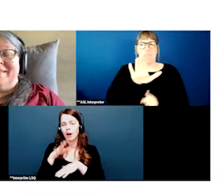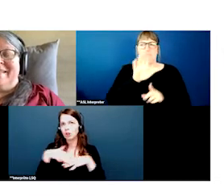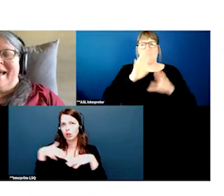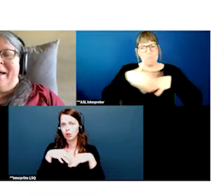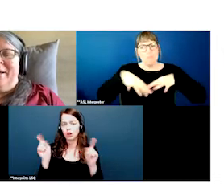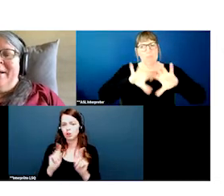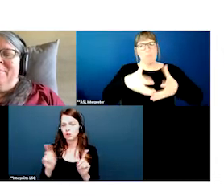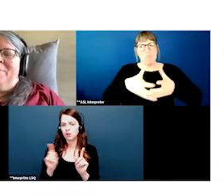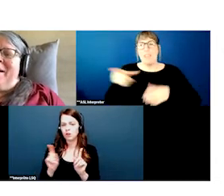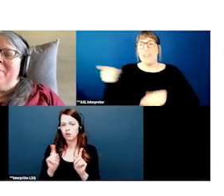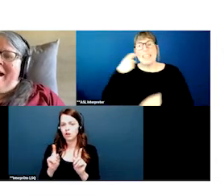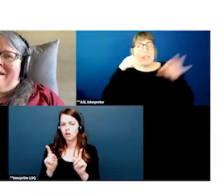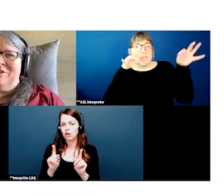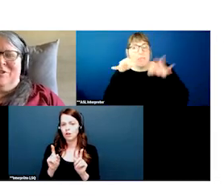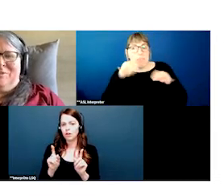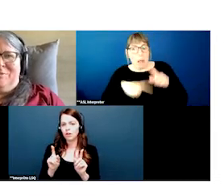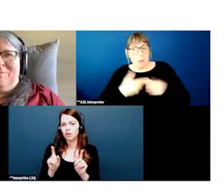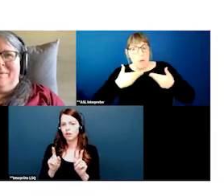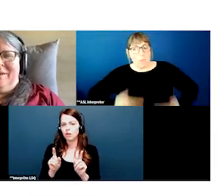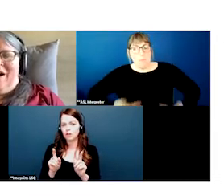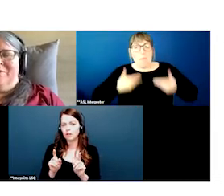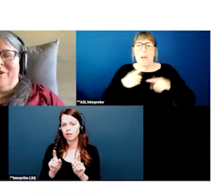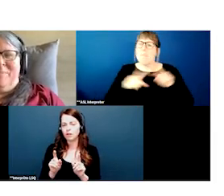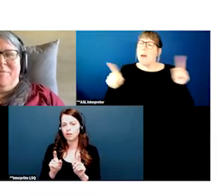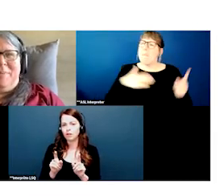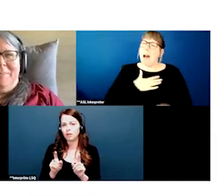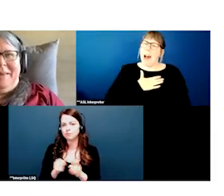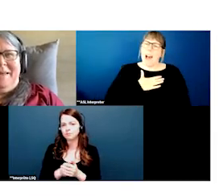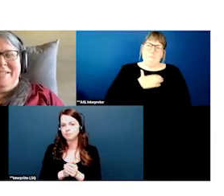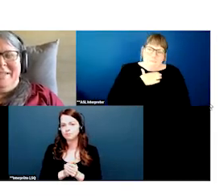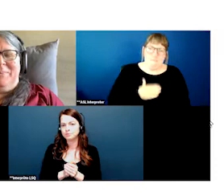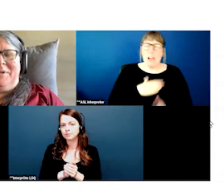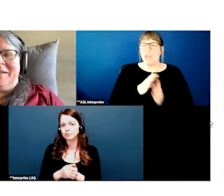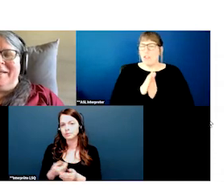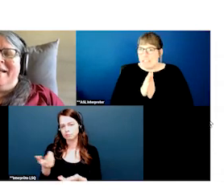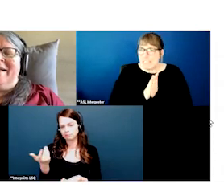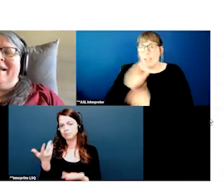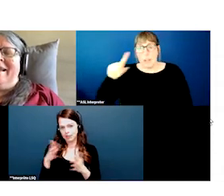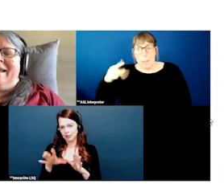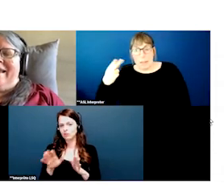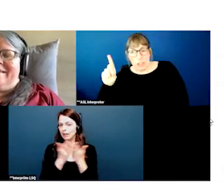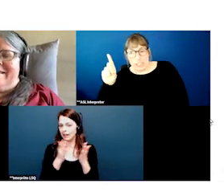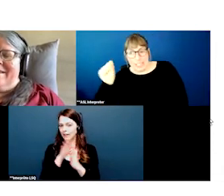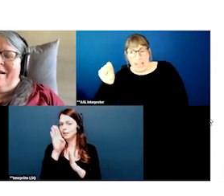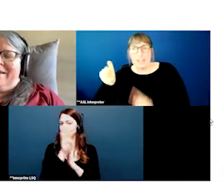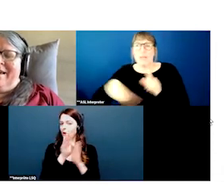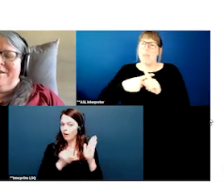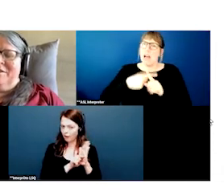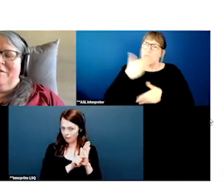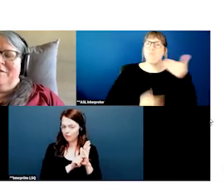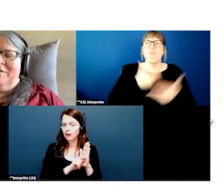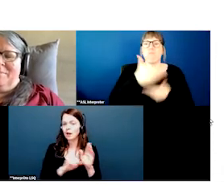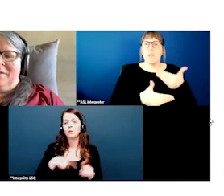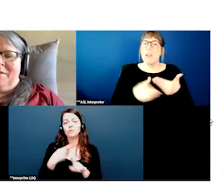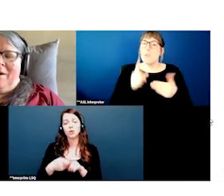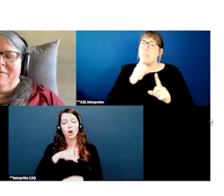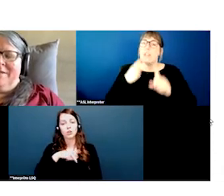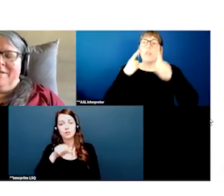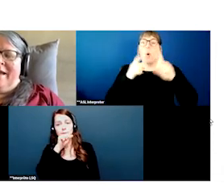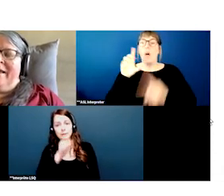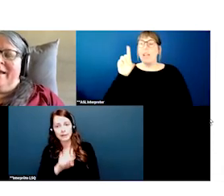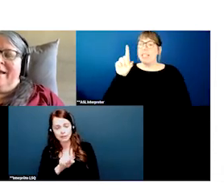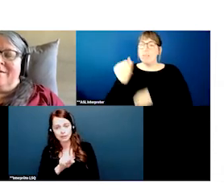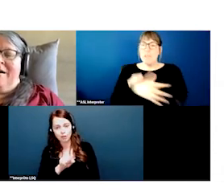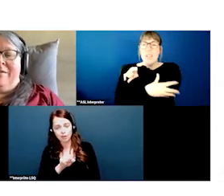of pieces there, but my passion on top of my PhD work is the eradication of